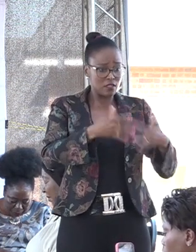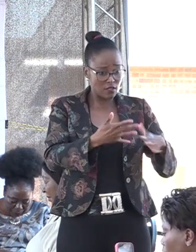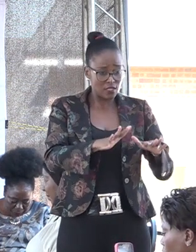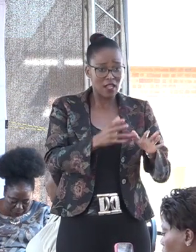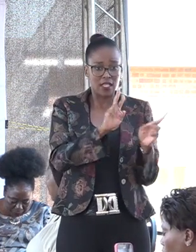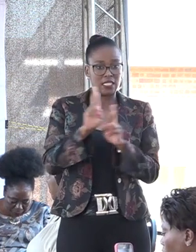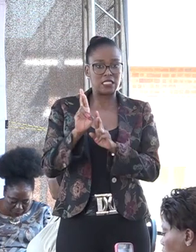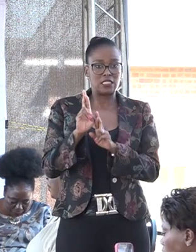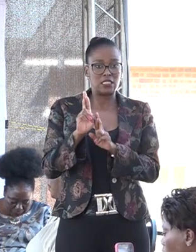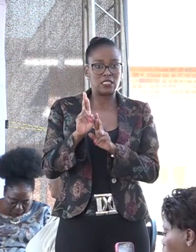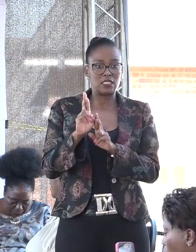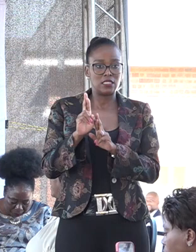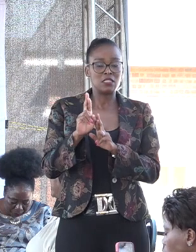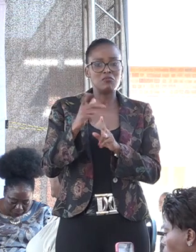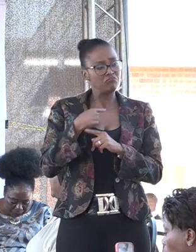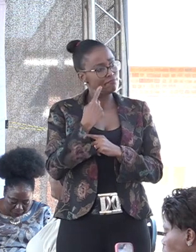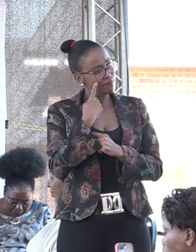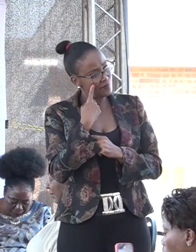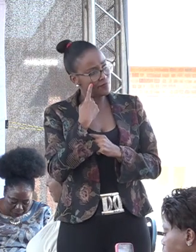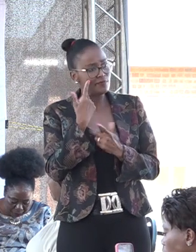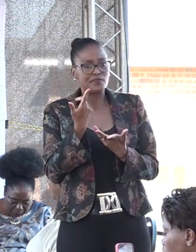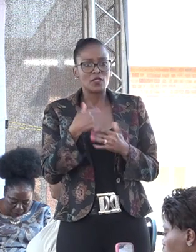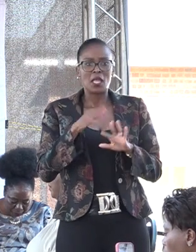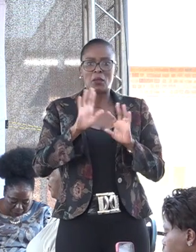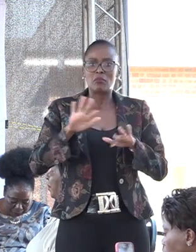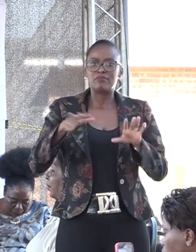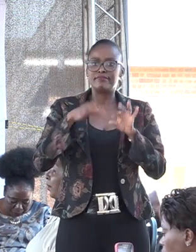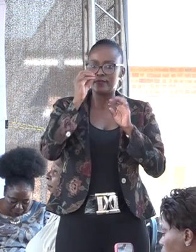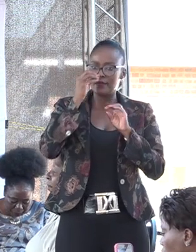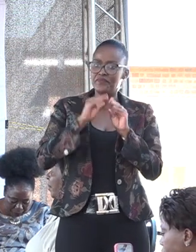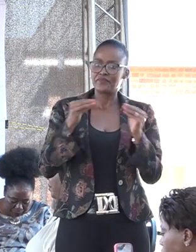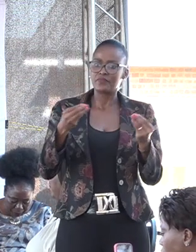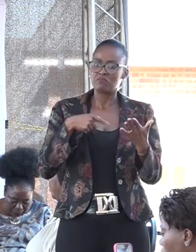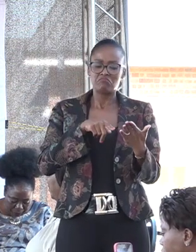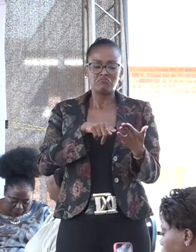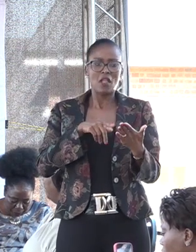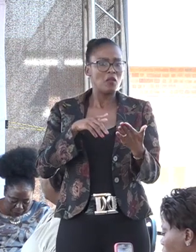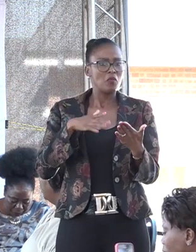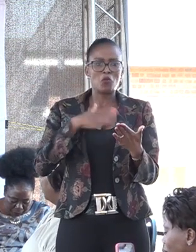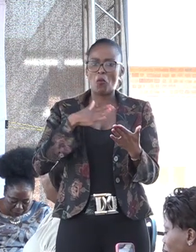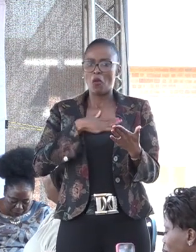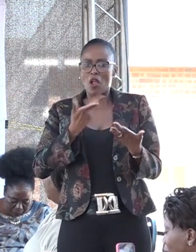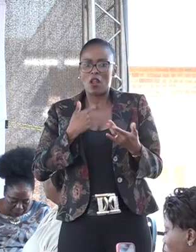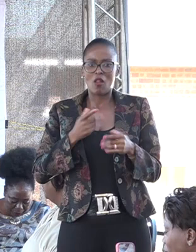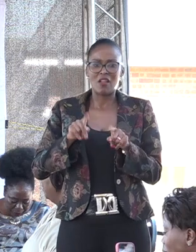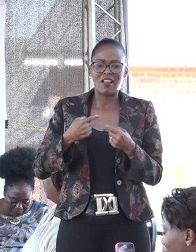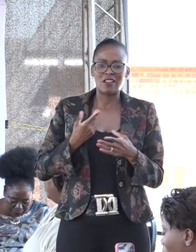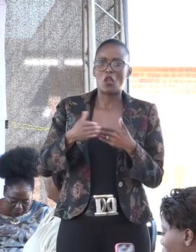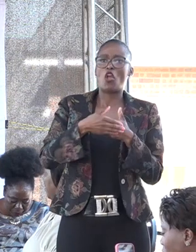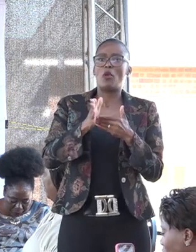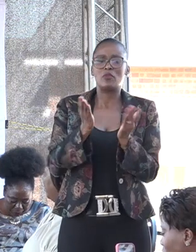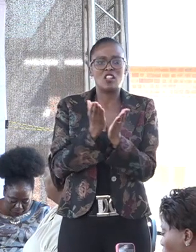si ready sibonile abantu bamaphepha bayelwe ukuthi asifuni osiyahluleka ukuvula